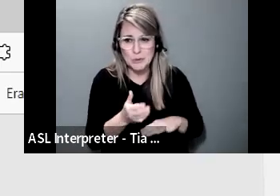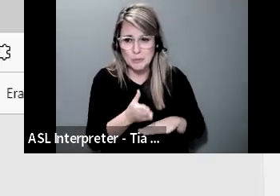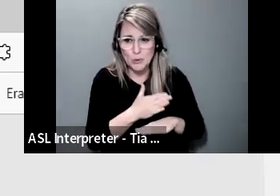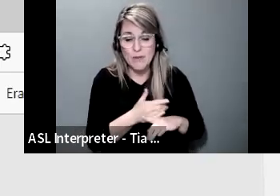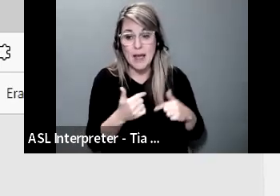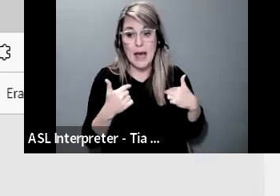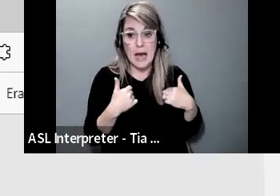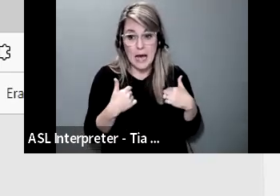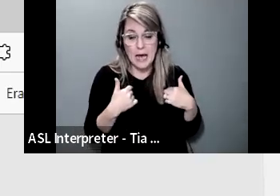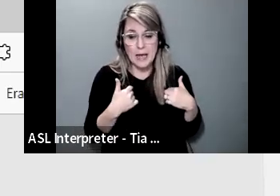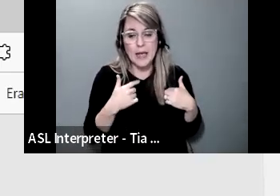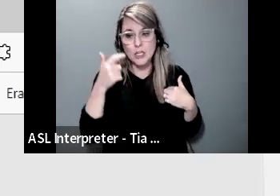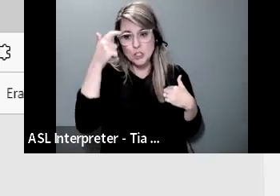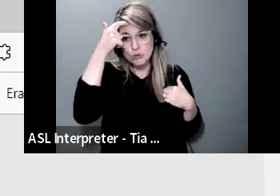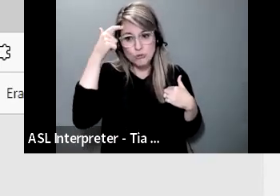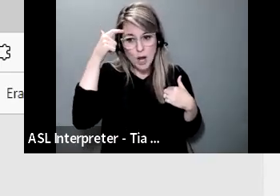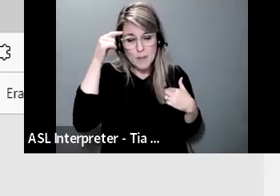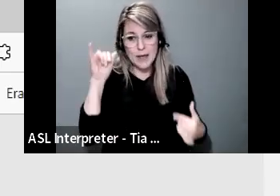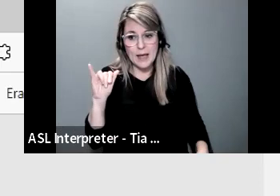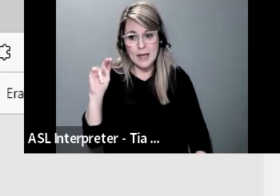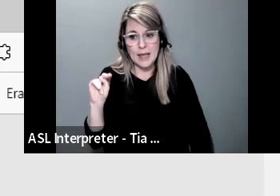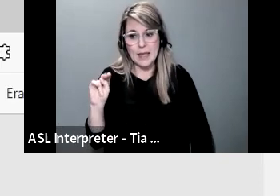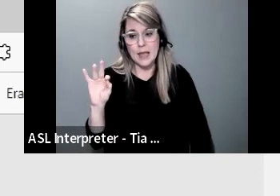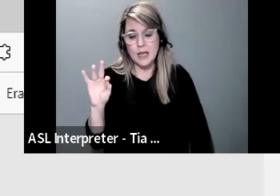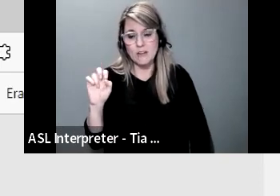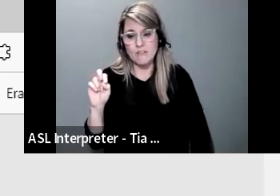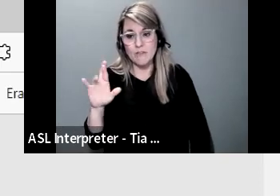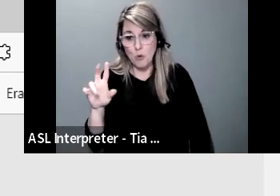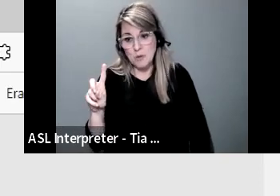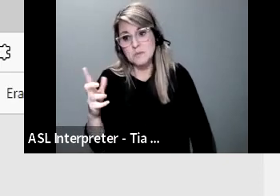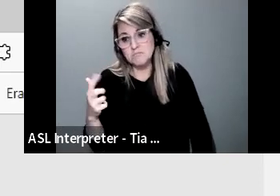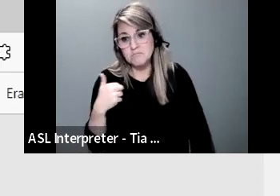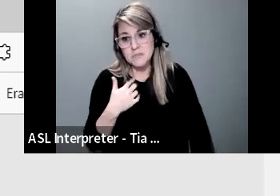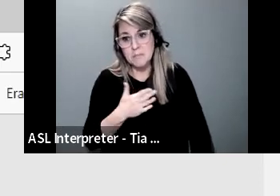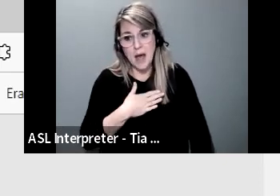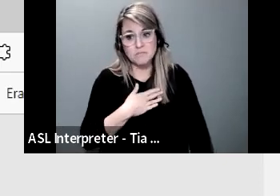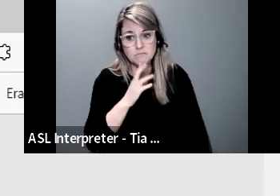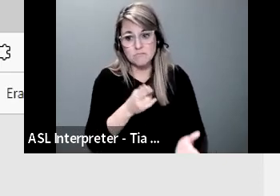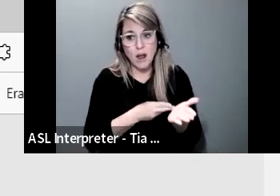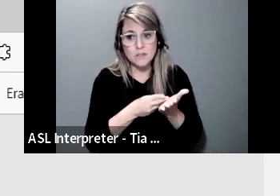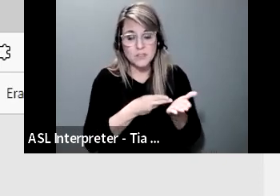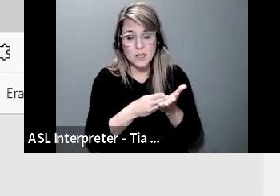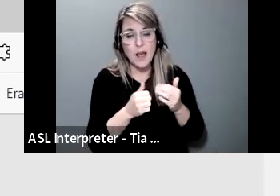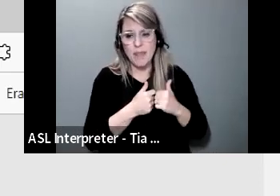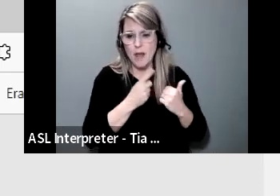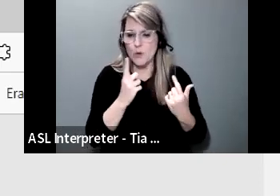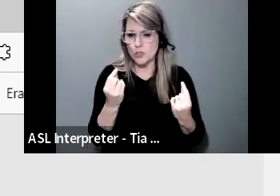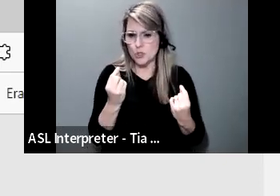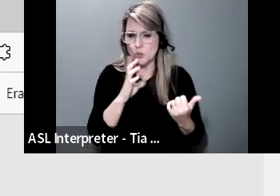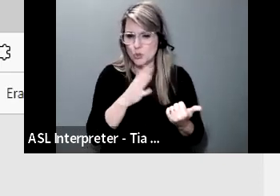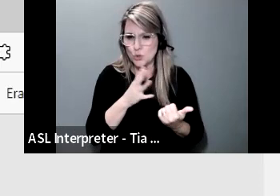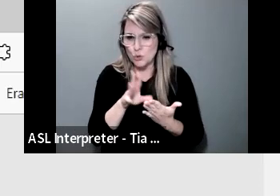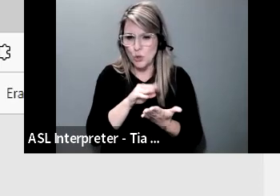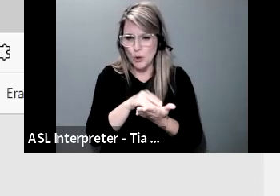trauma informed, and some ideas I have is I can join trauma informed care training or a